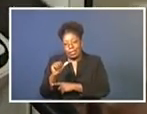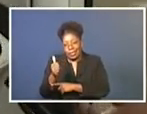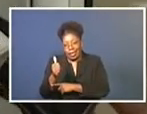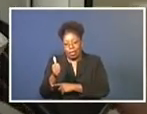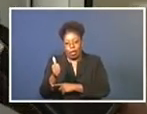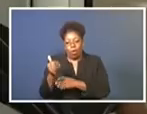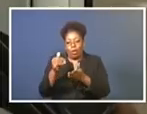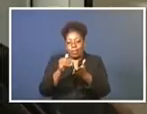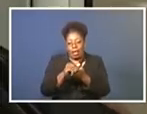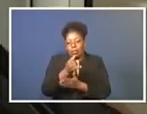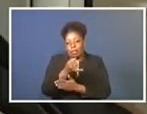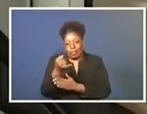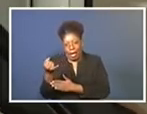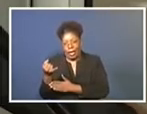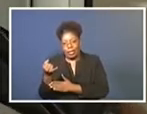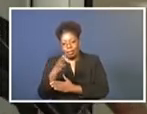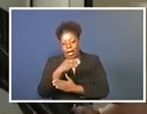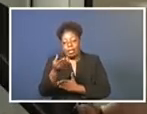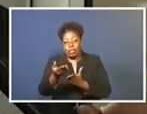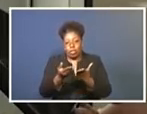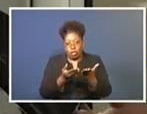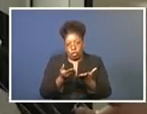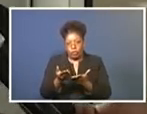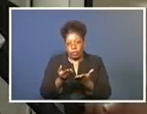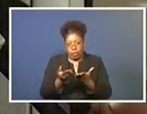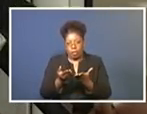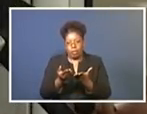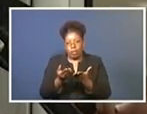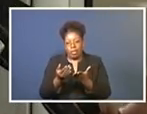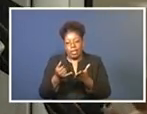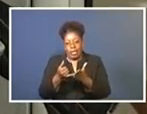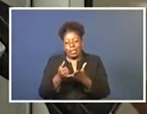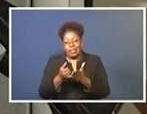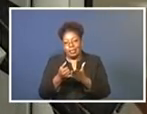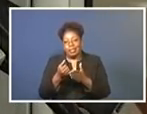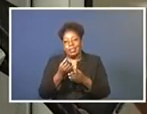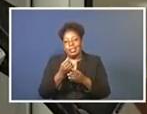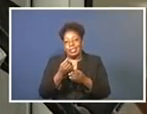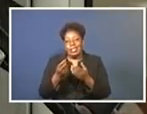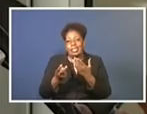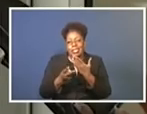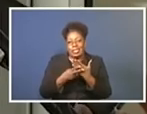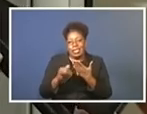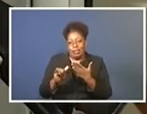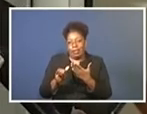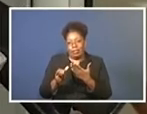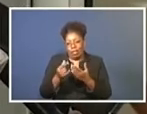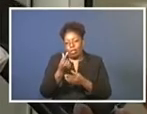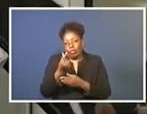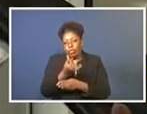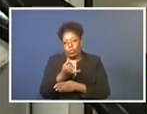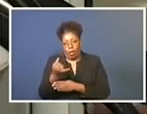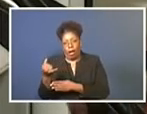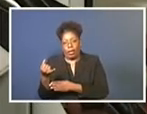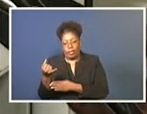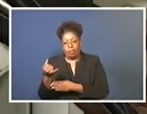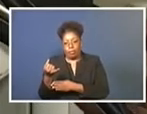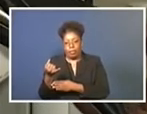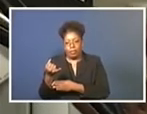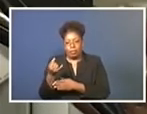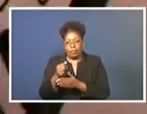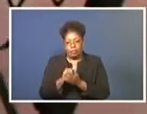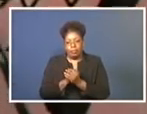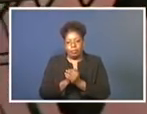of items and services that people purchase, it would be a savings when compared to, you know, the few items that it has been, that the zero rating has